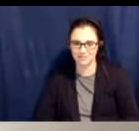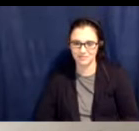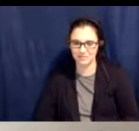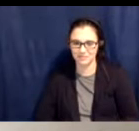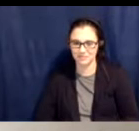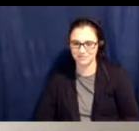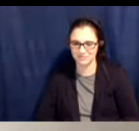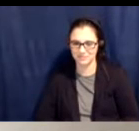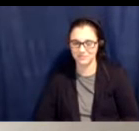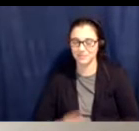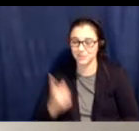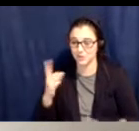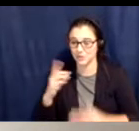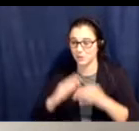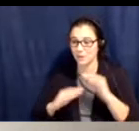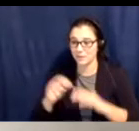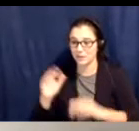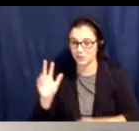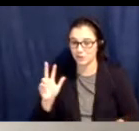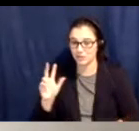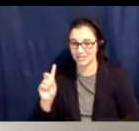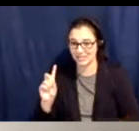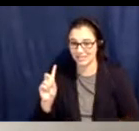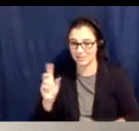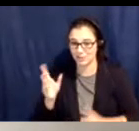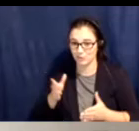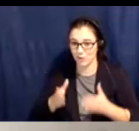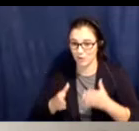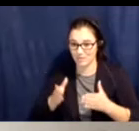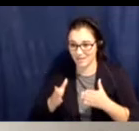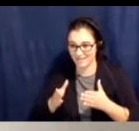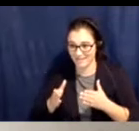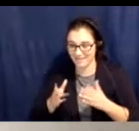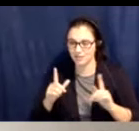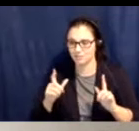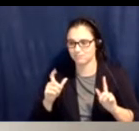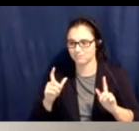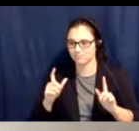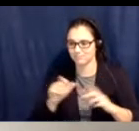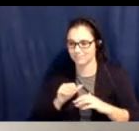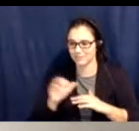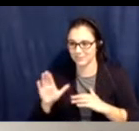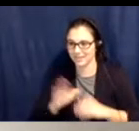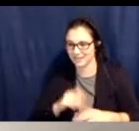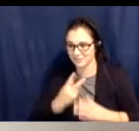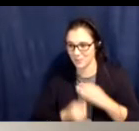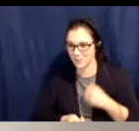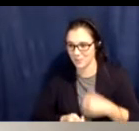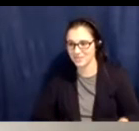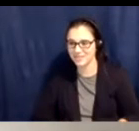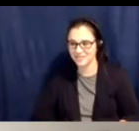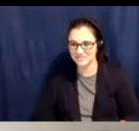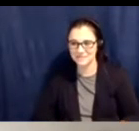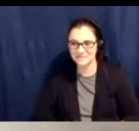So someone built a 3D robot and then took Yeah. a picture of it and entered both. Hmm.